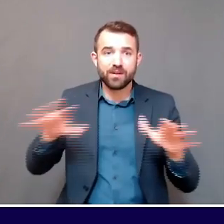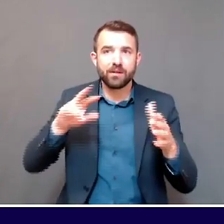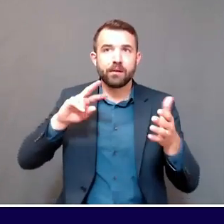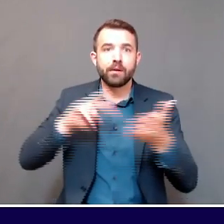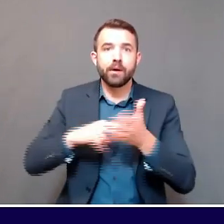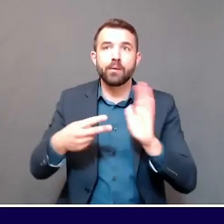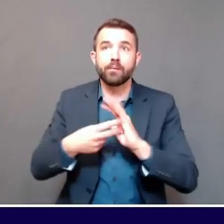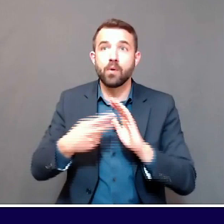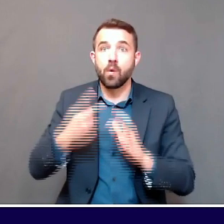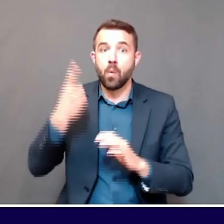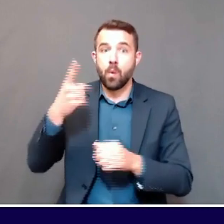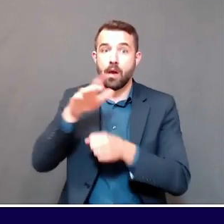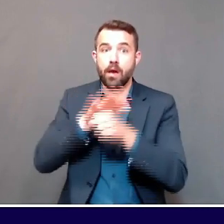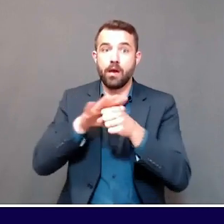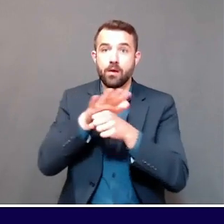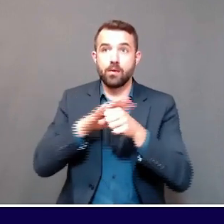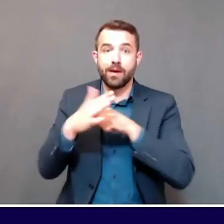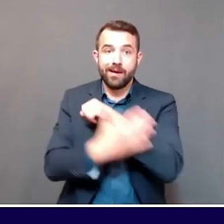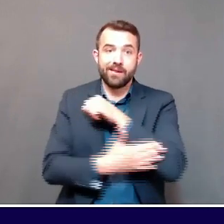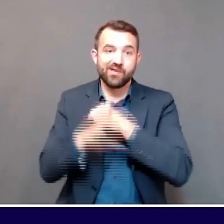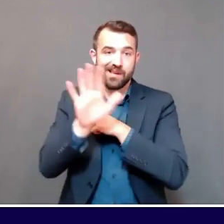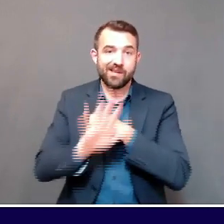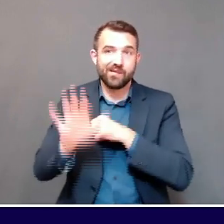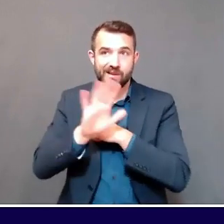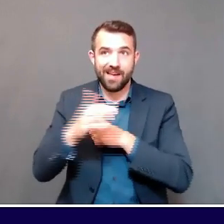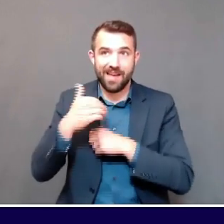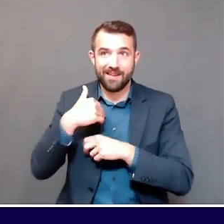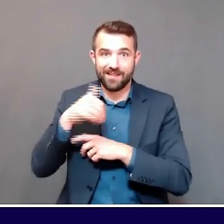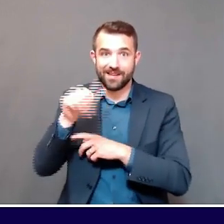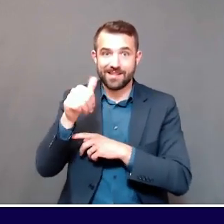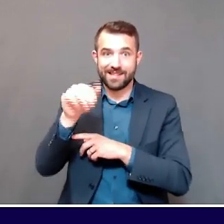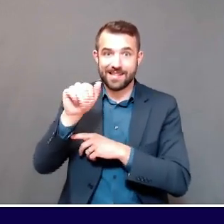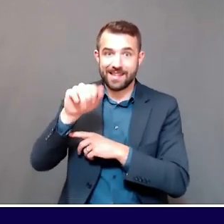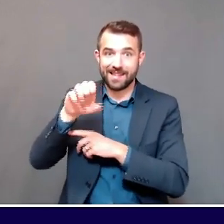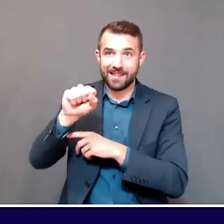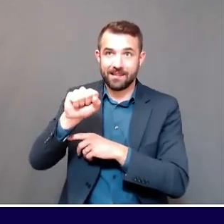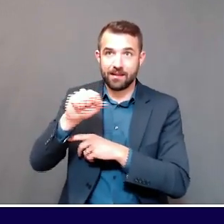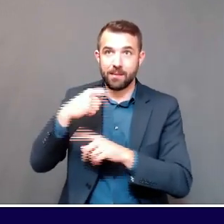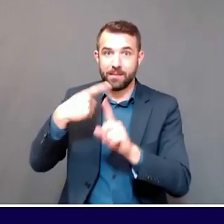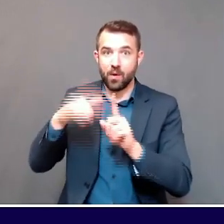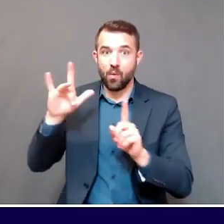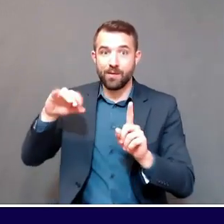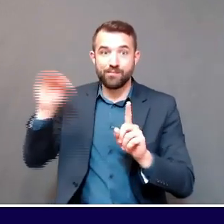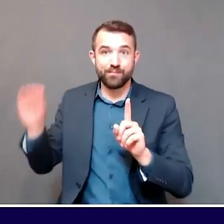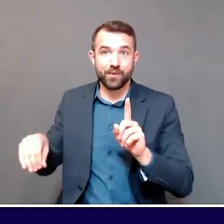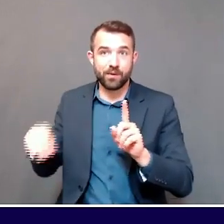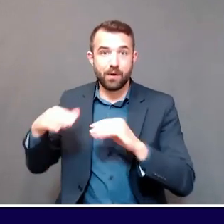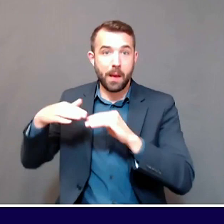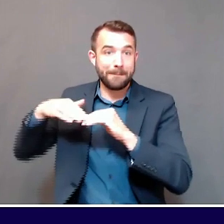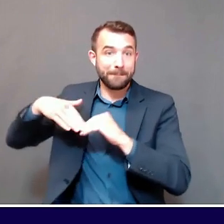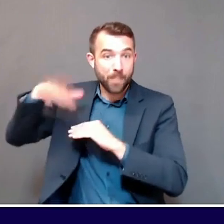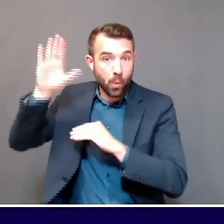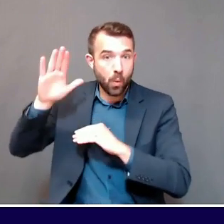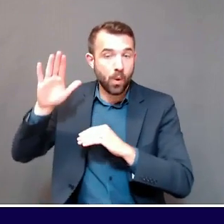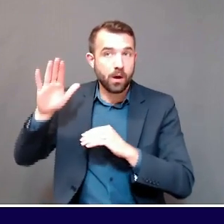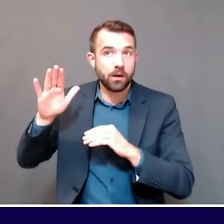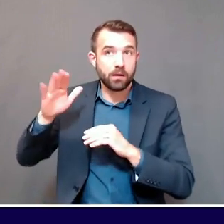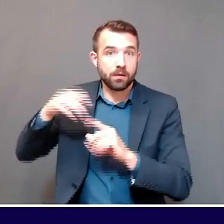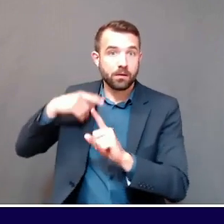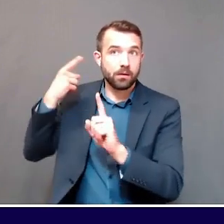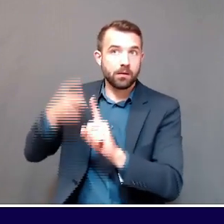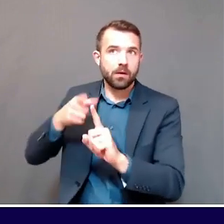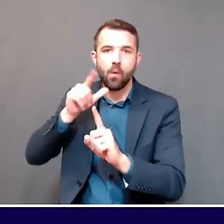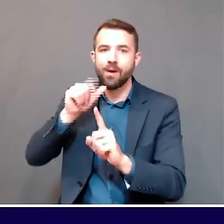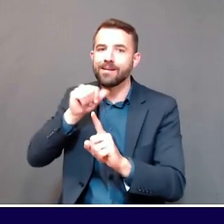county, and 25% or more of them have been among people who have not had known contact with someone else who's